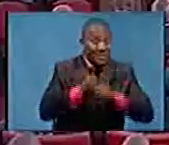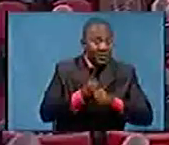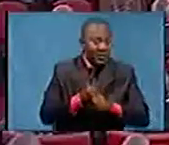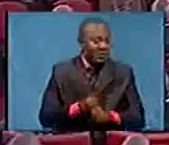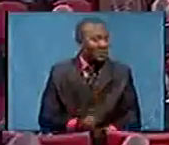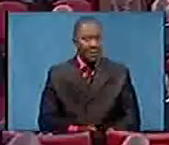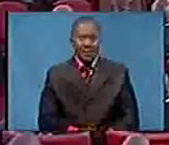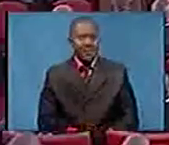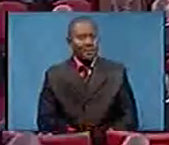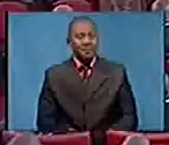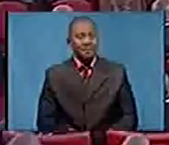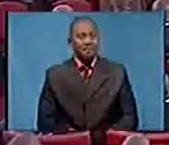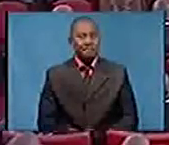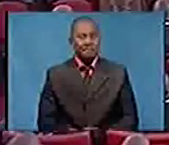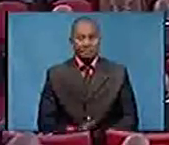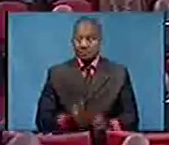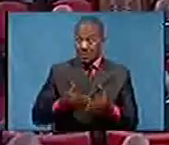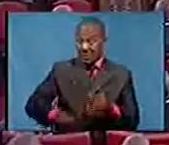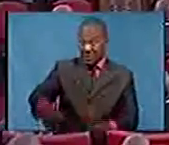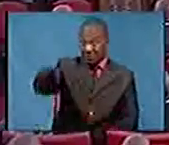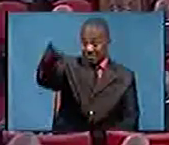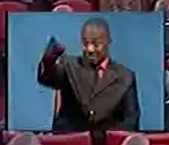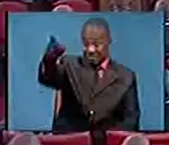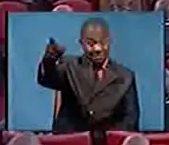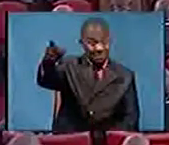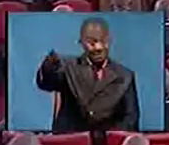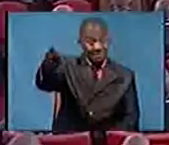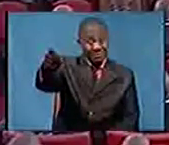before somebody like this.